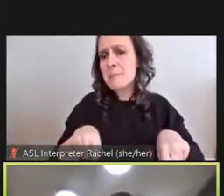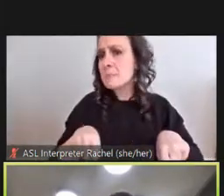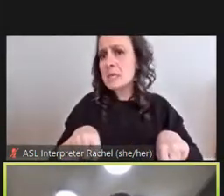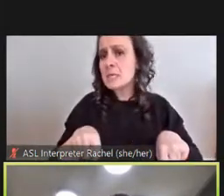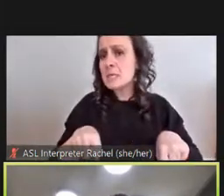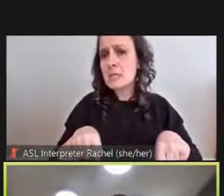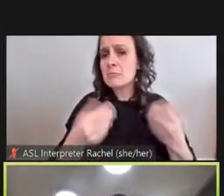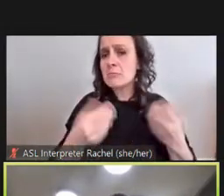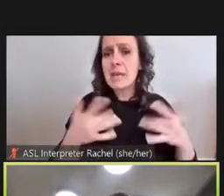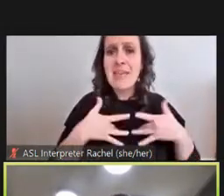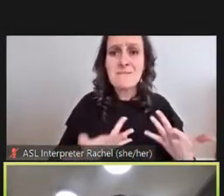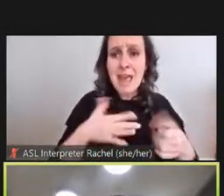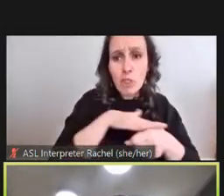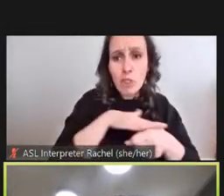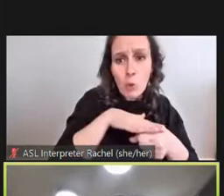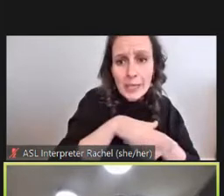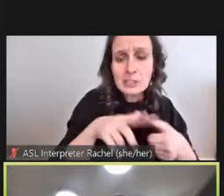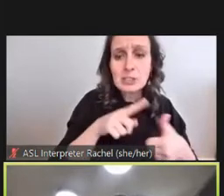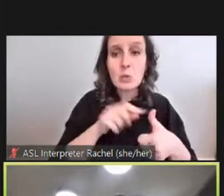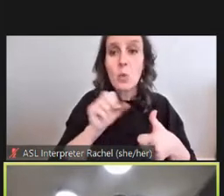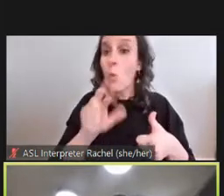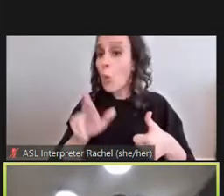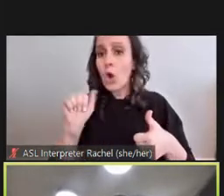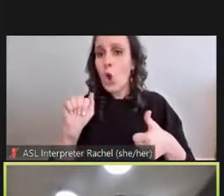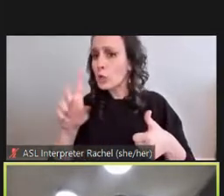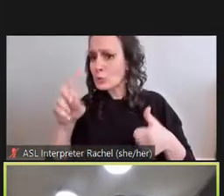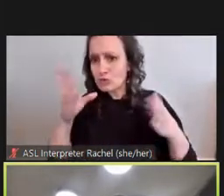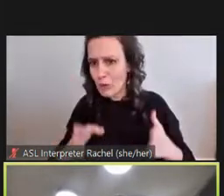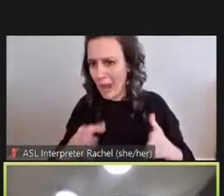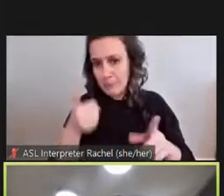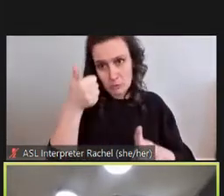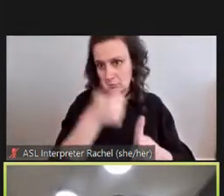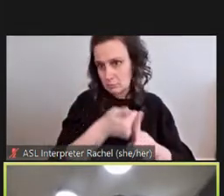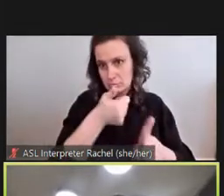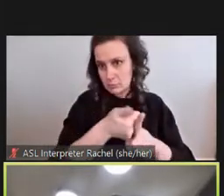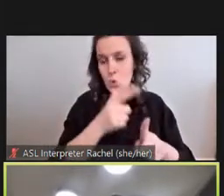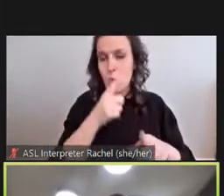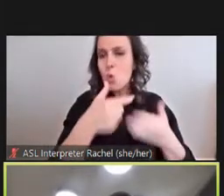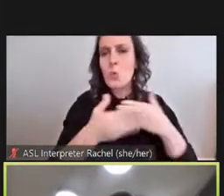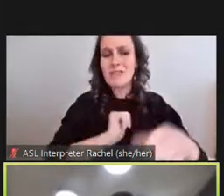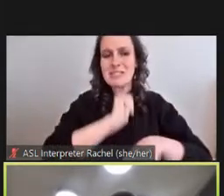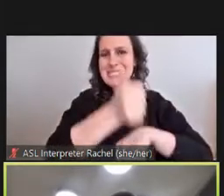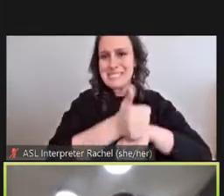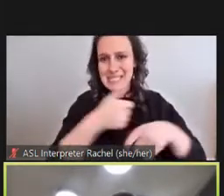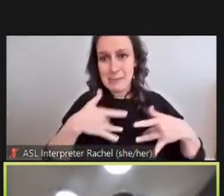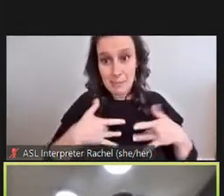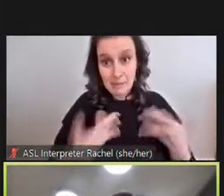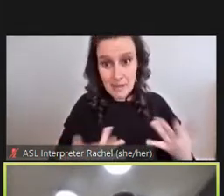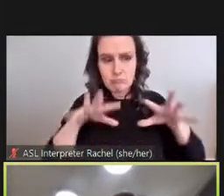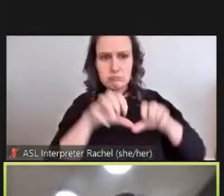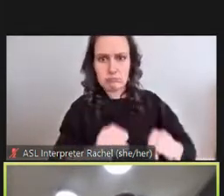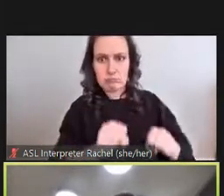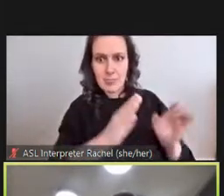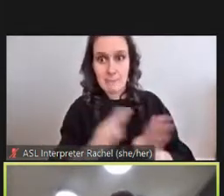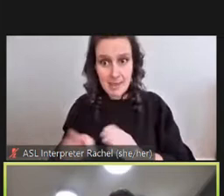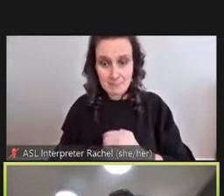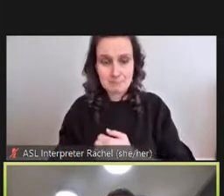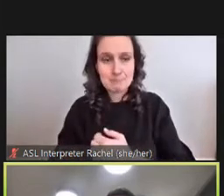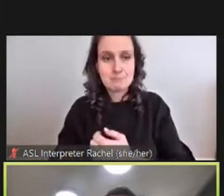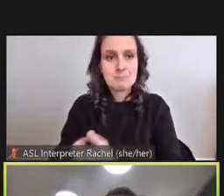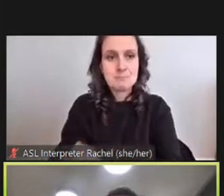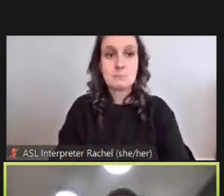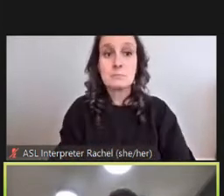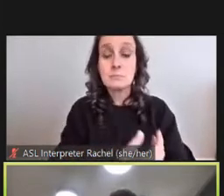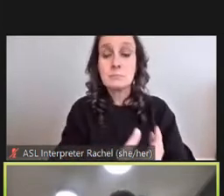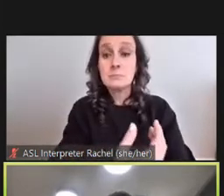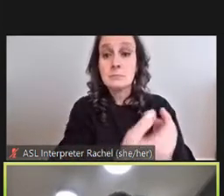event location or the audio describer, whoever sets up the event and books the plan. Then the second one is